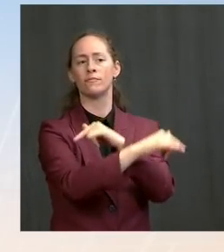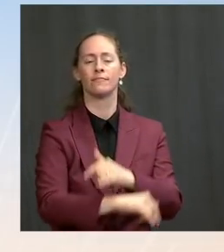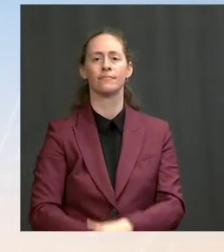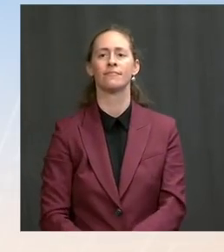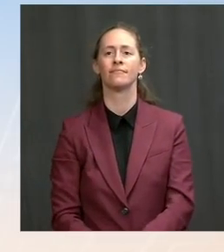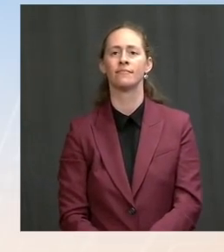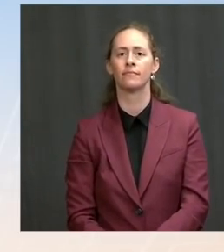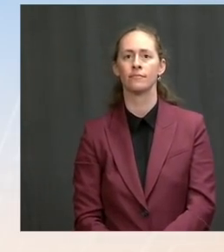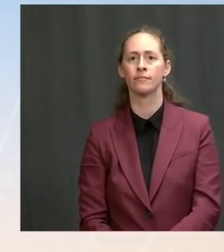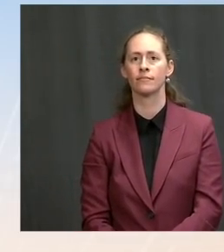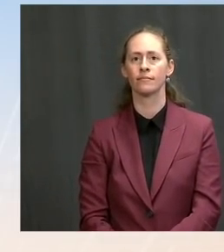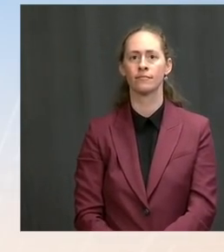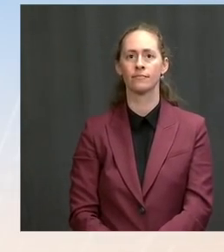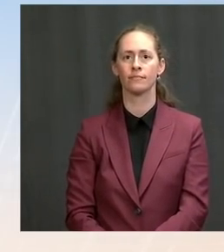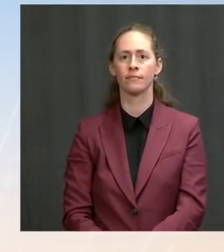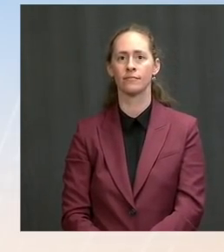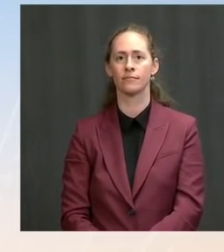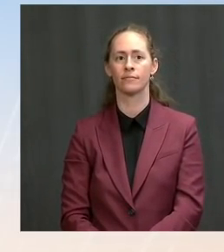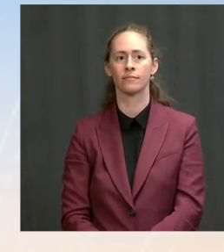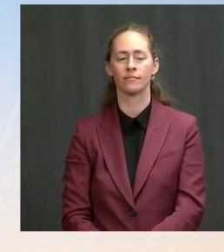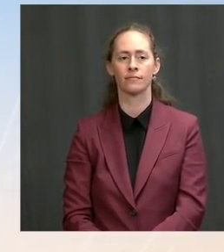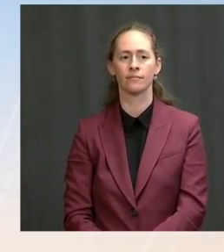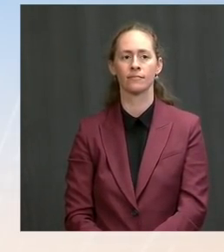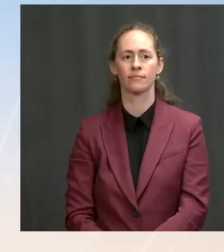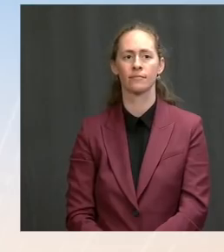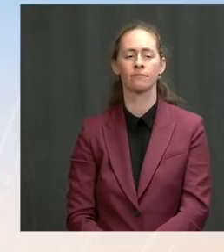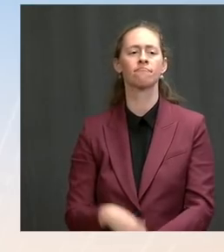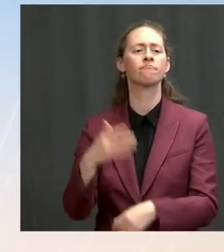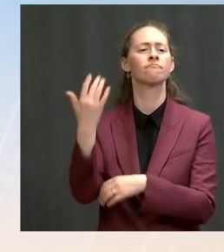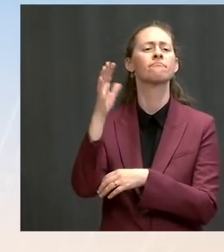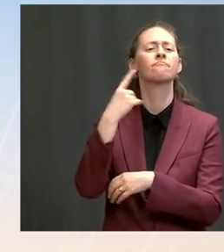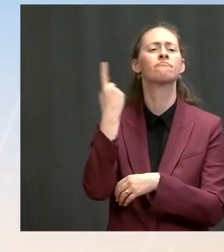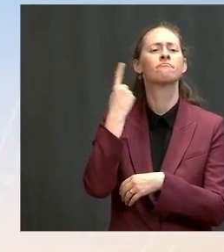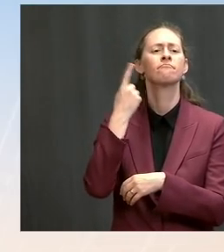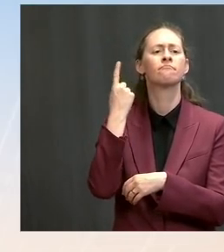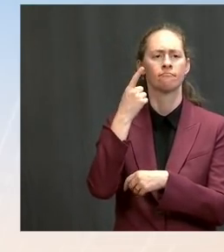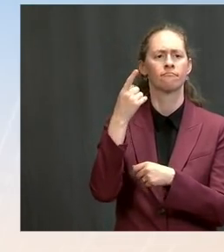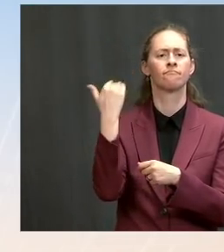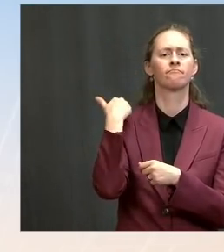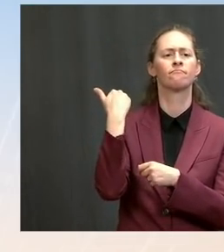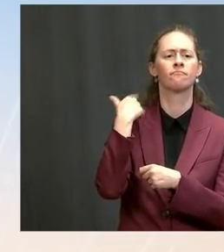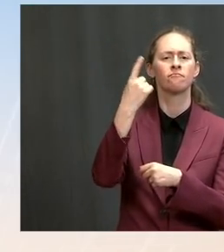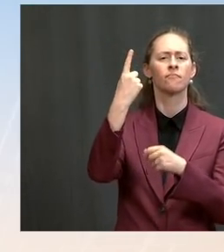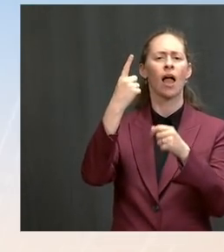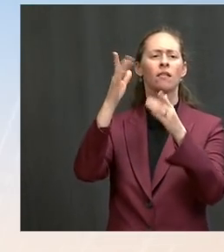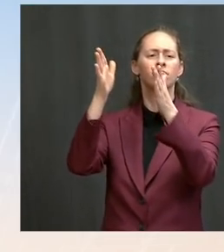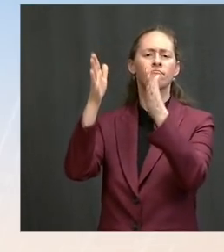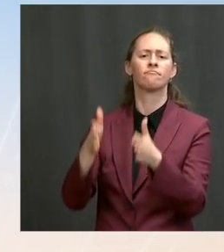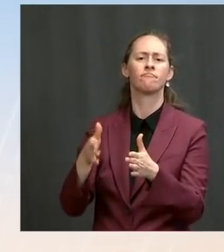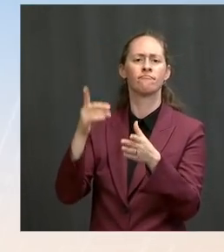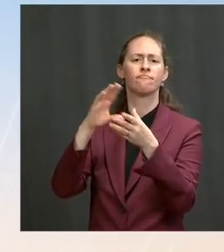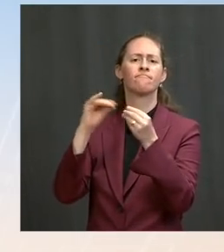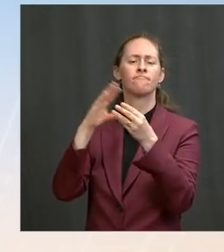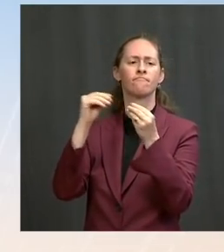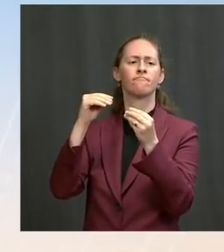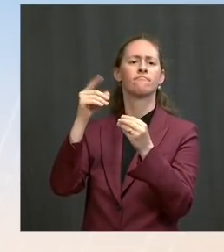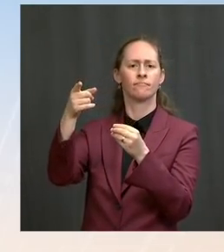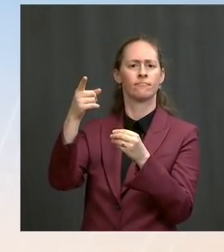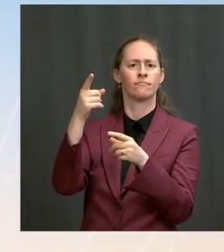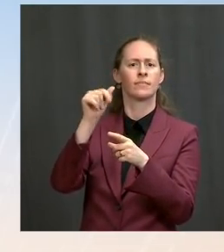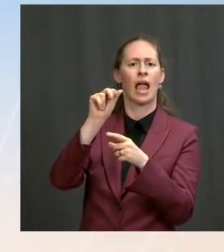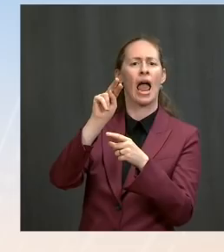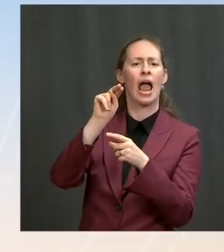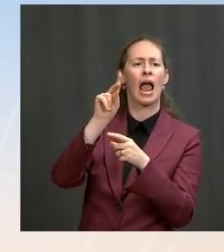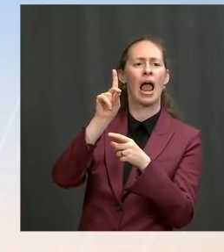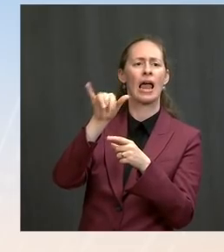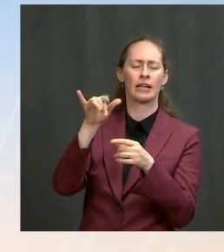I have a couple more questions on that, though. A couple months ago, Andy Slavitt, I think it was, in one of the COVID briefings, said that there would not be any sort of